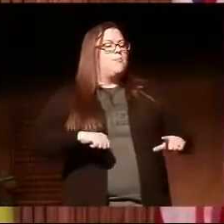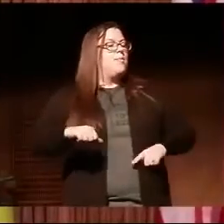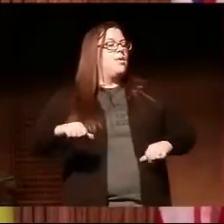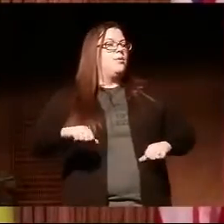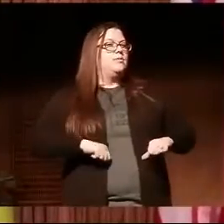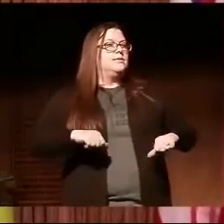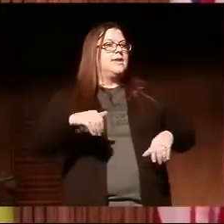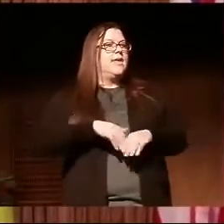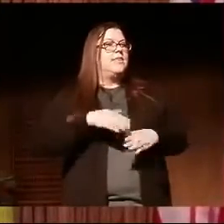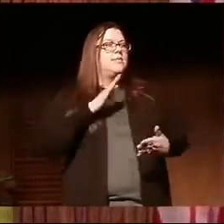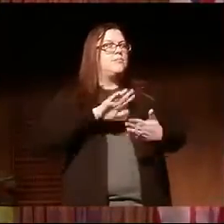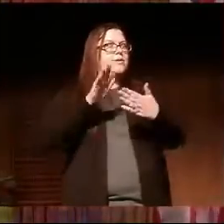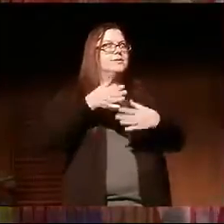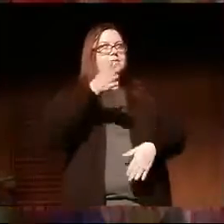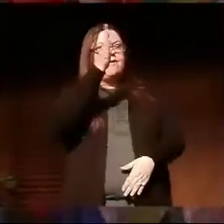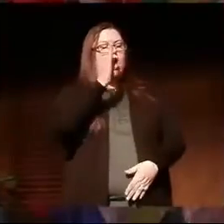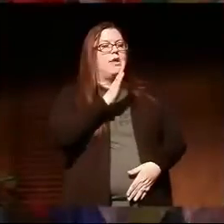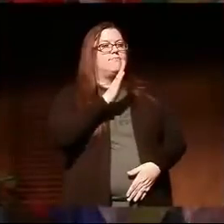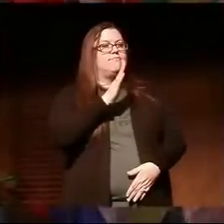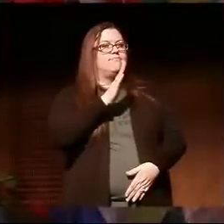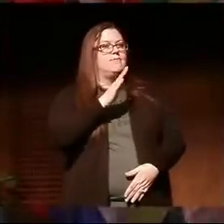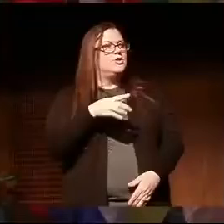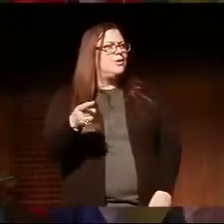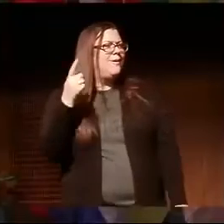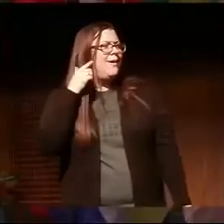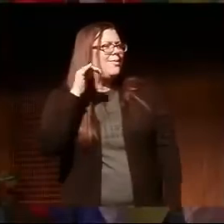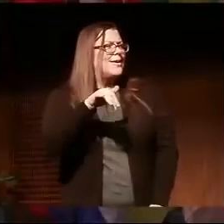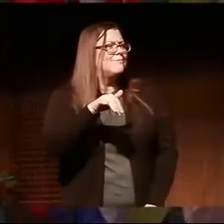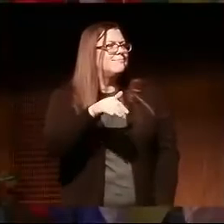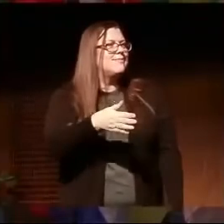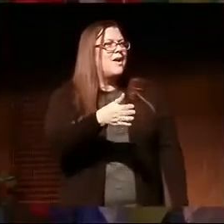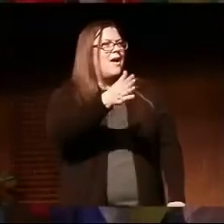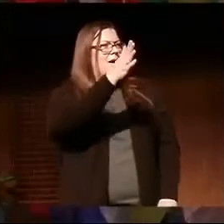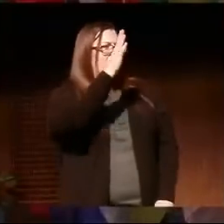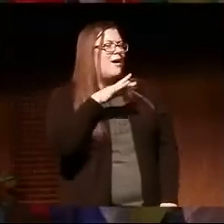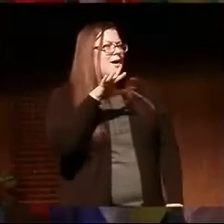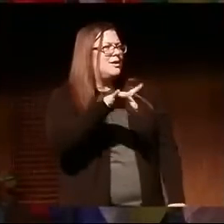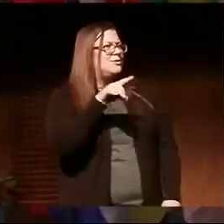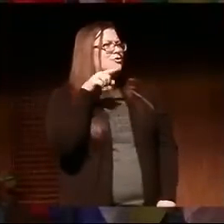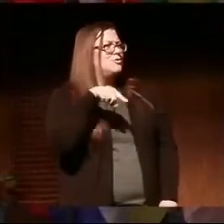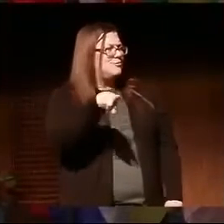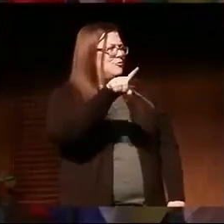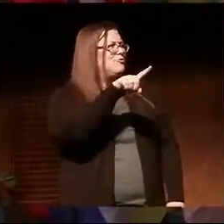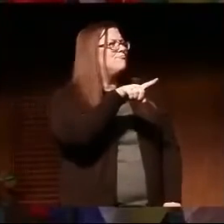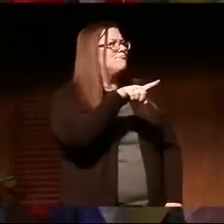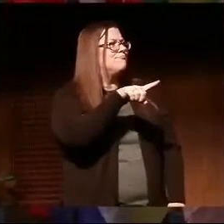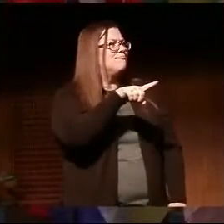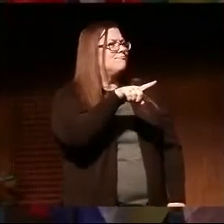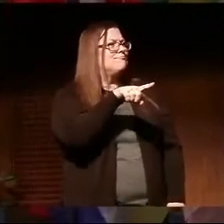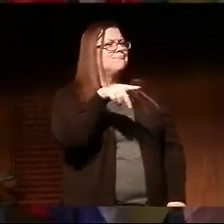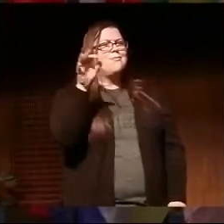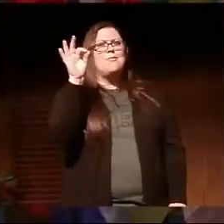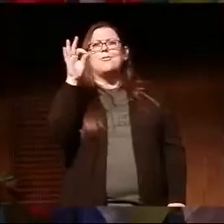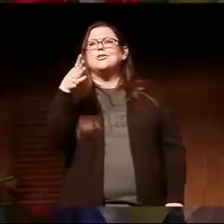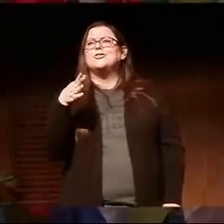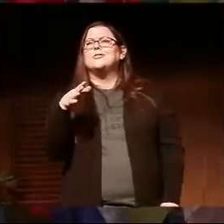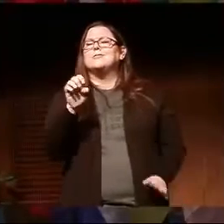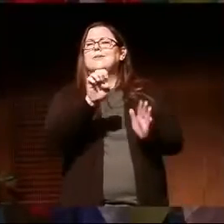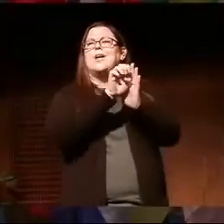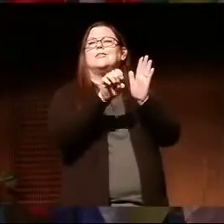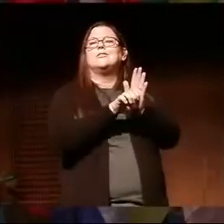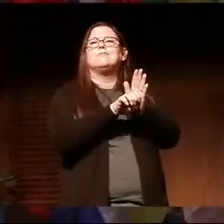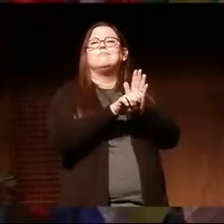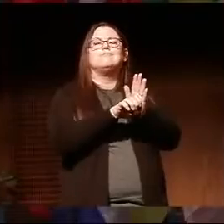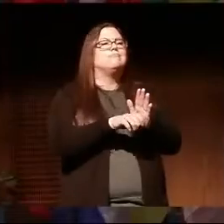Do you hear? God has chosen you. He's chosen you, preacher. He's chosen you, elder. He's chosen you,